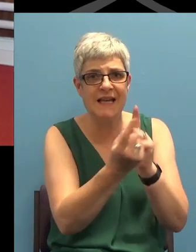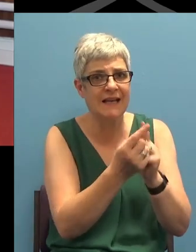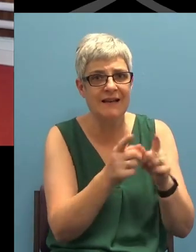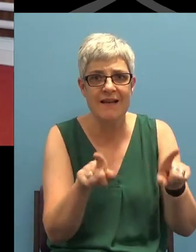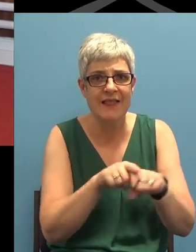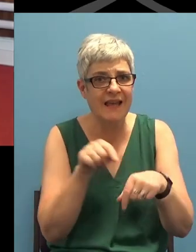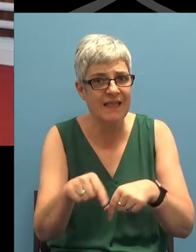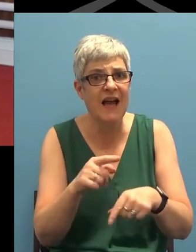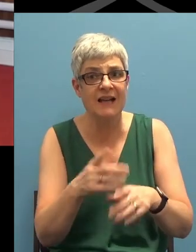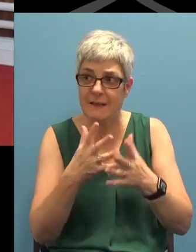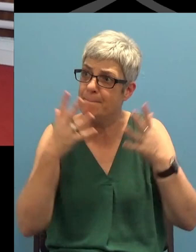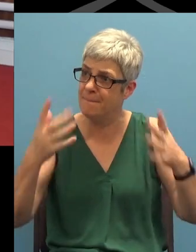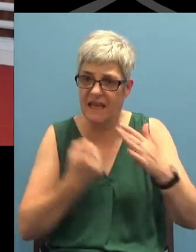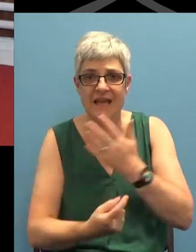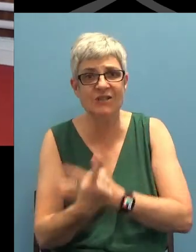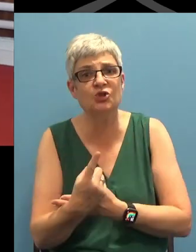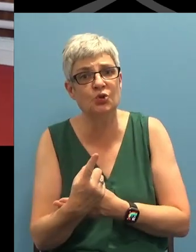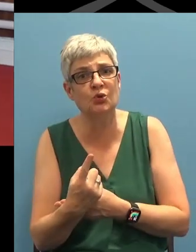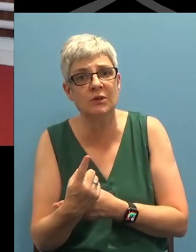the dominant issue.